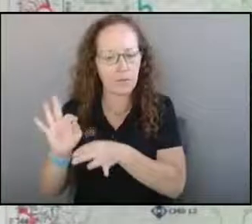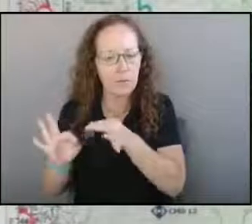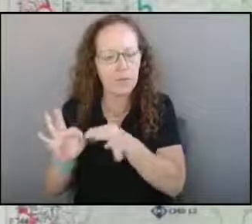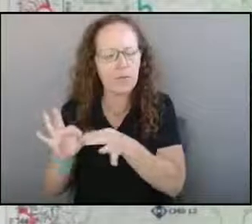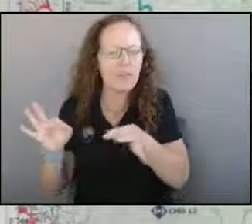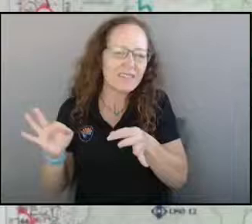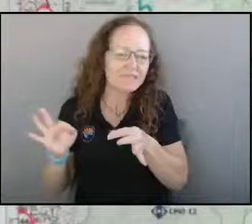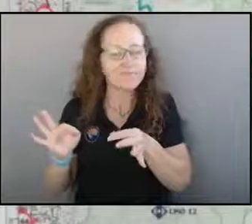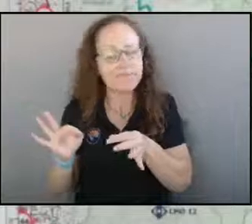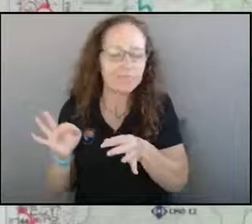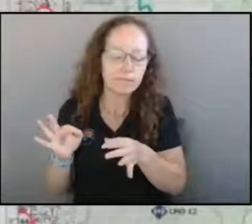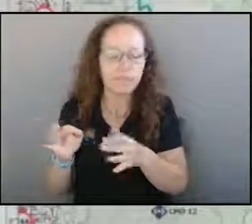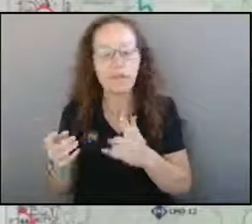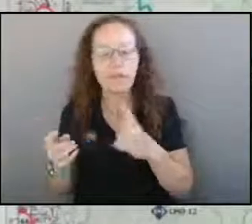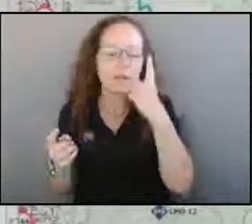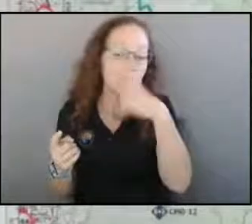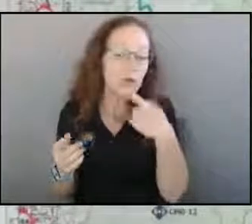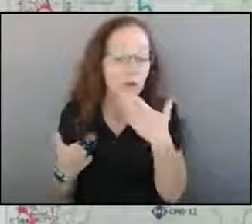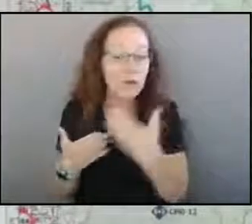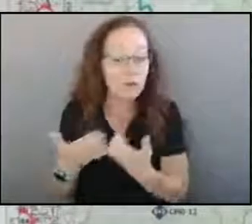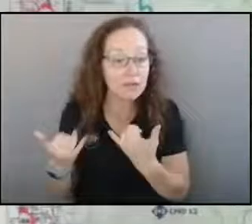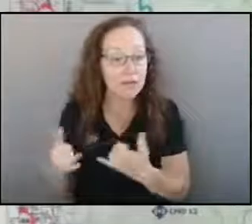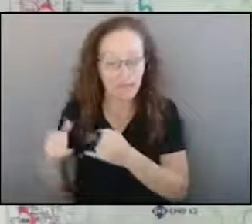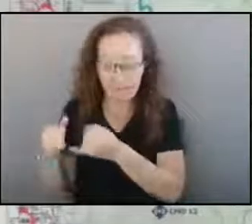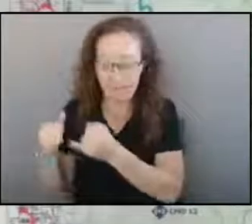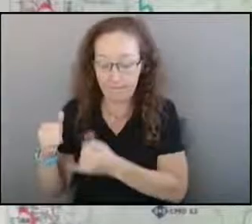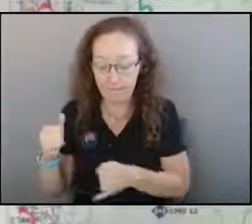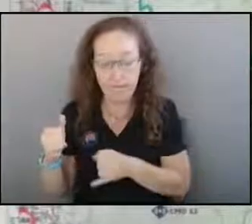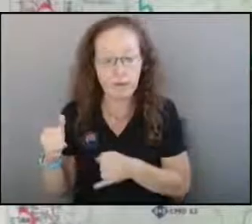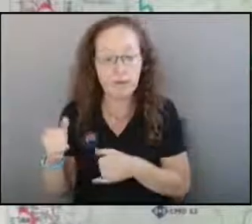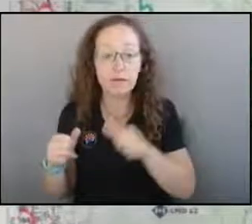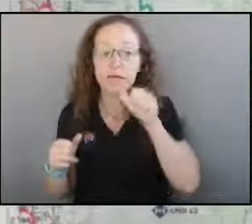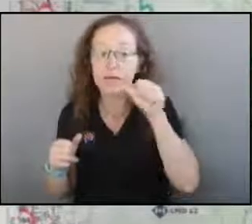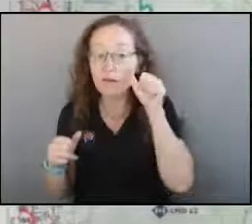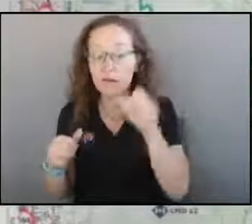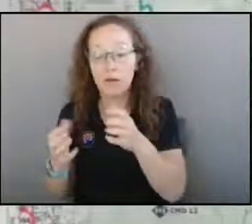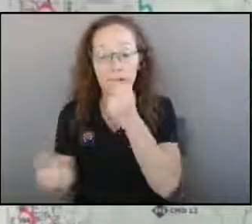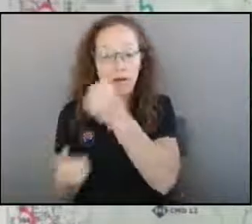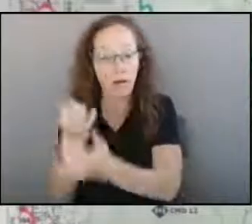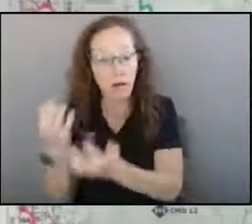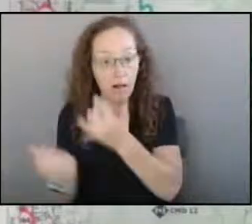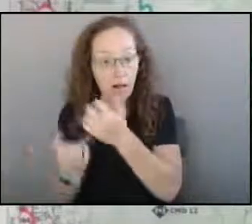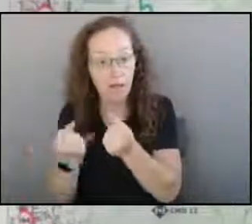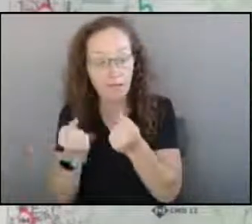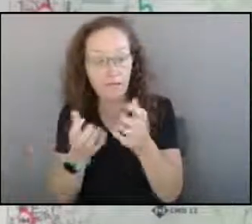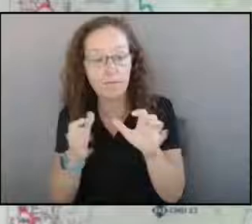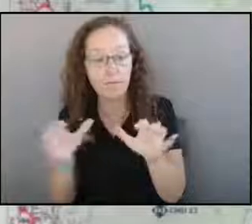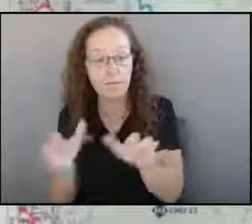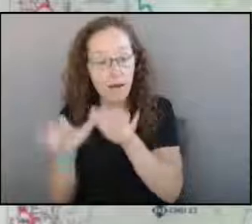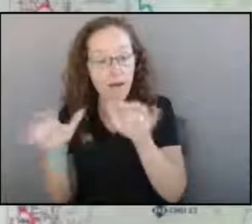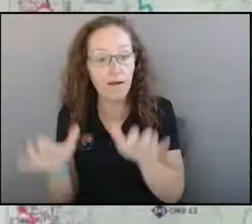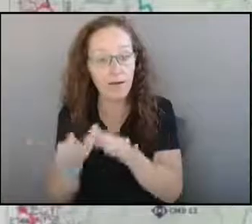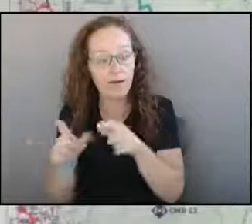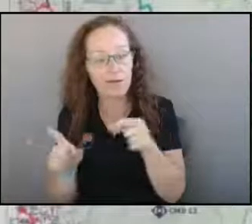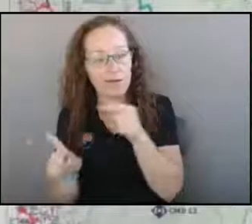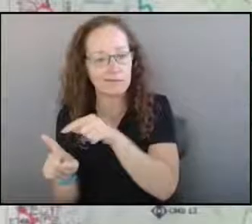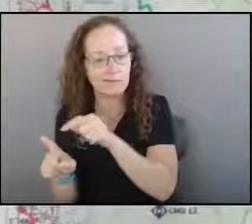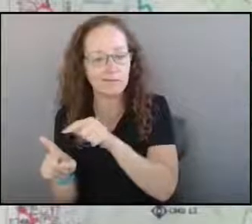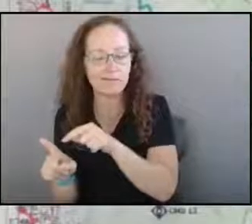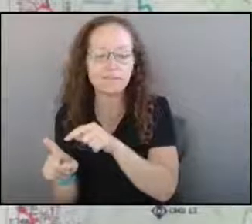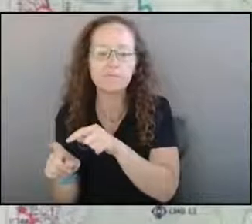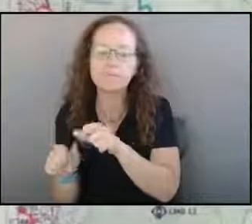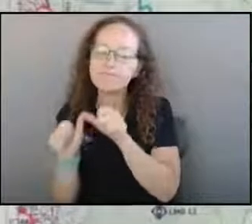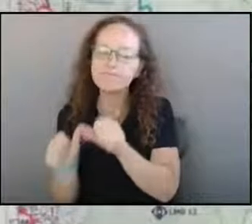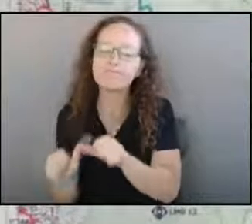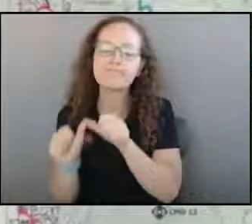looking good today. The activity from yesterday that came over to the west, that stuff, it remained active